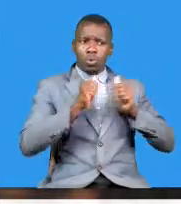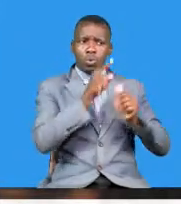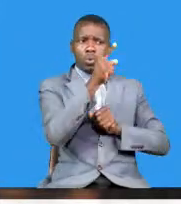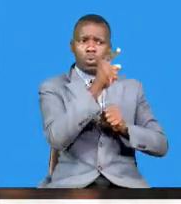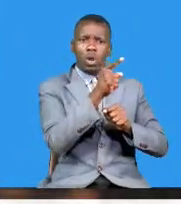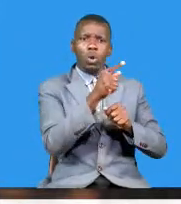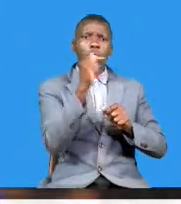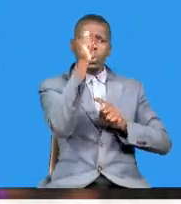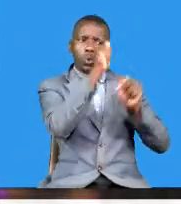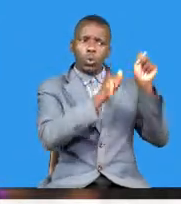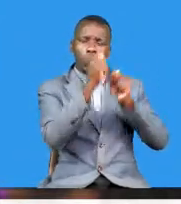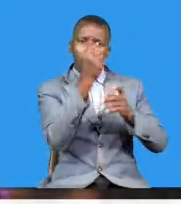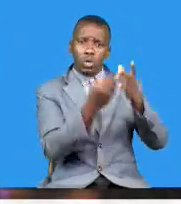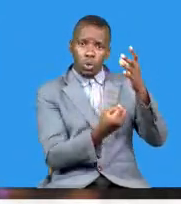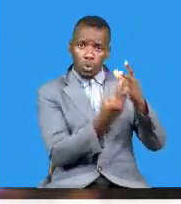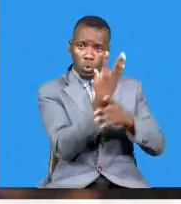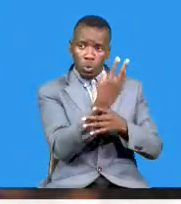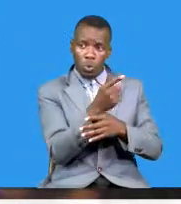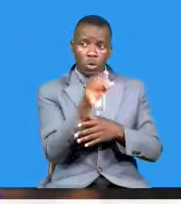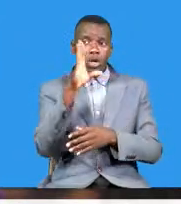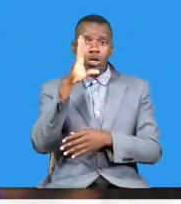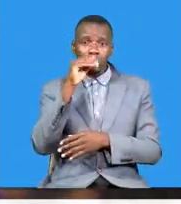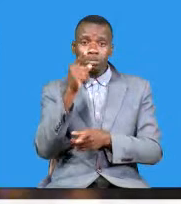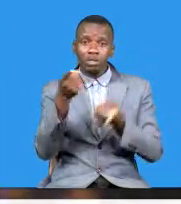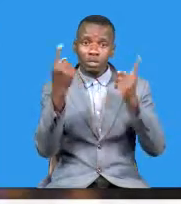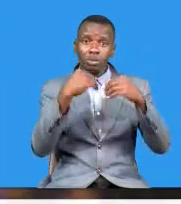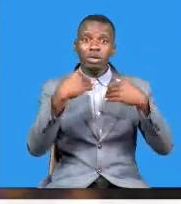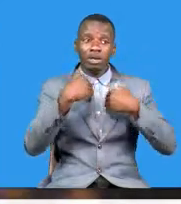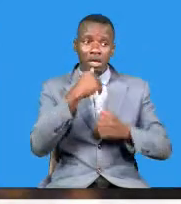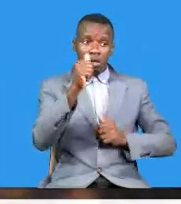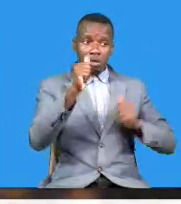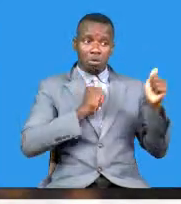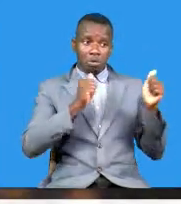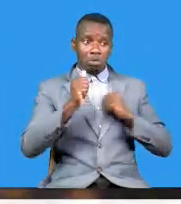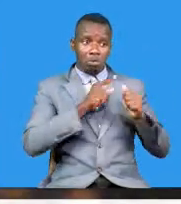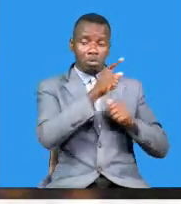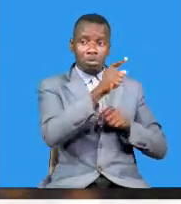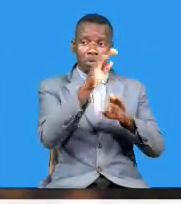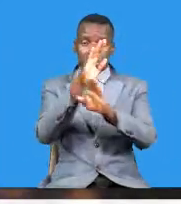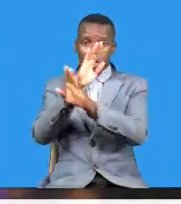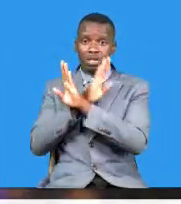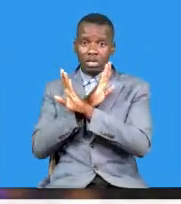sector. Speaking during the Zambia and Angola bilateral meeting in